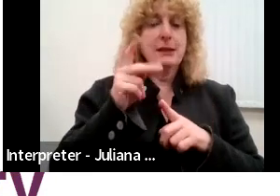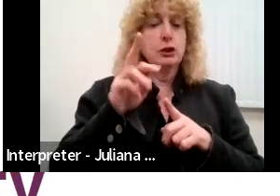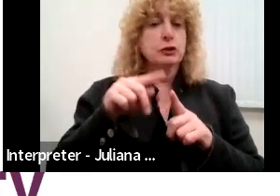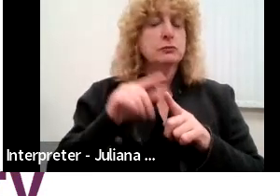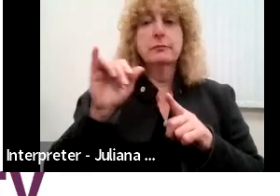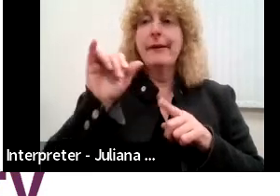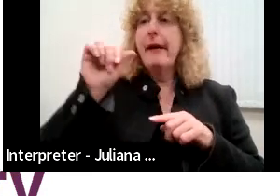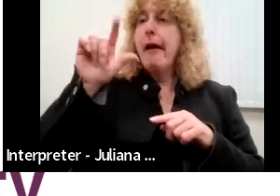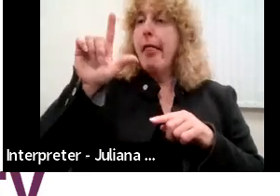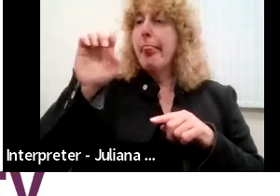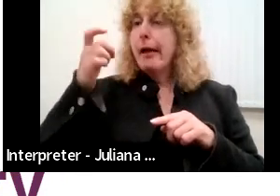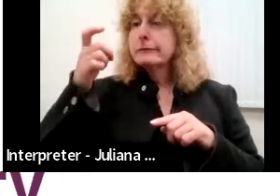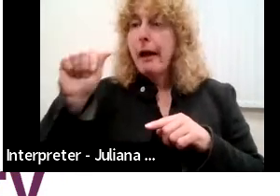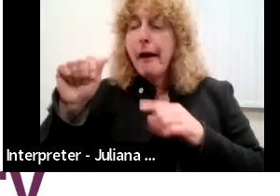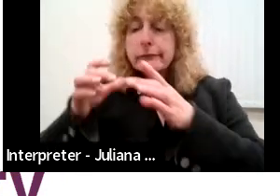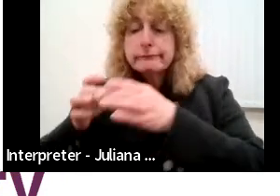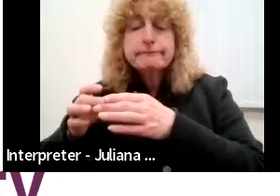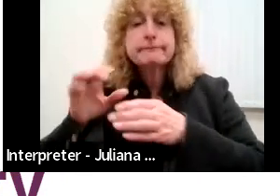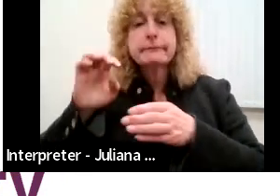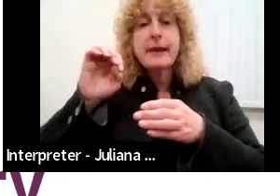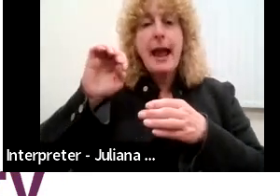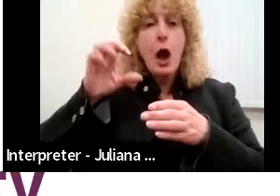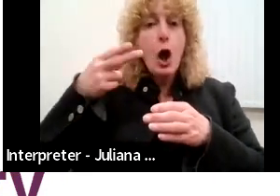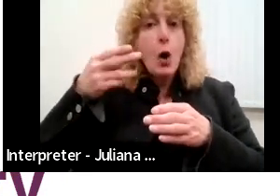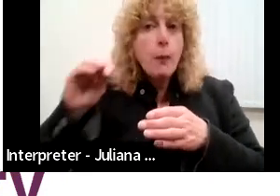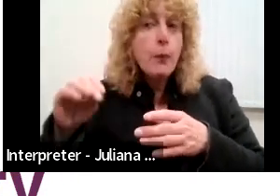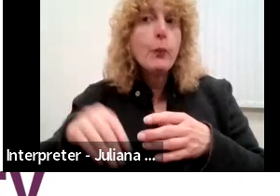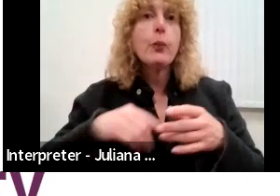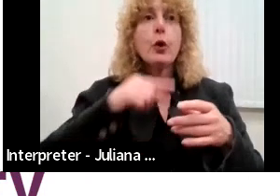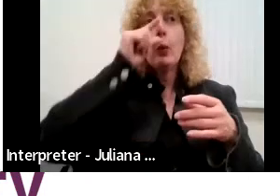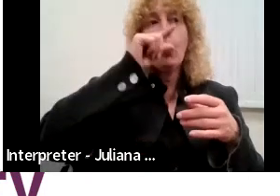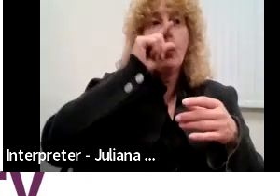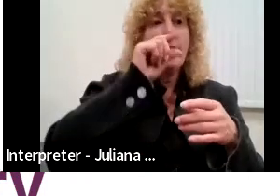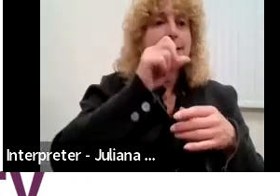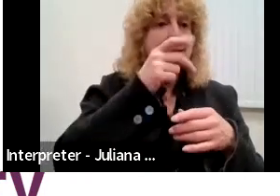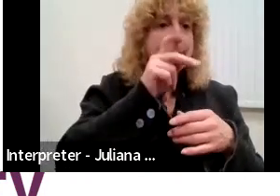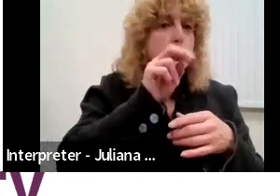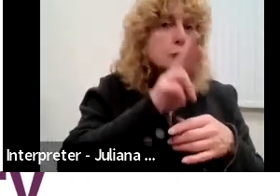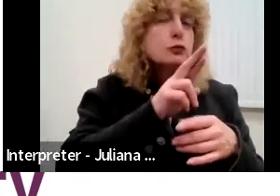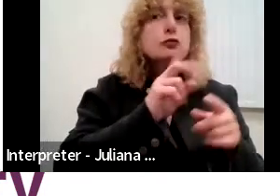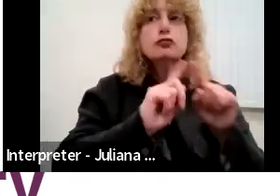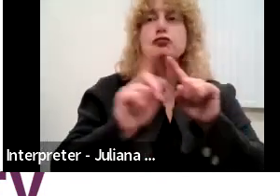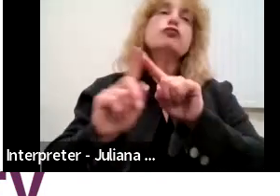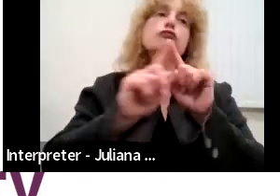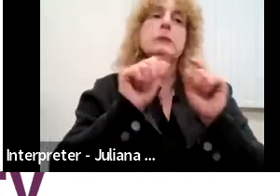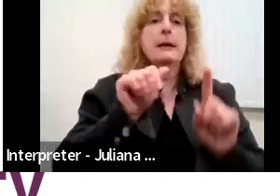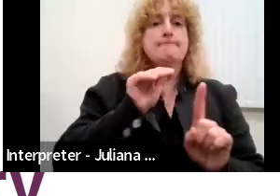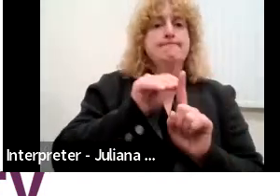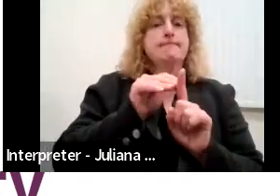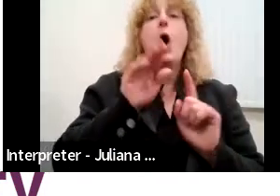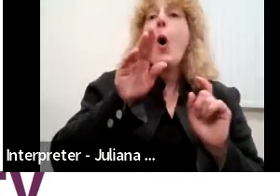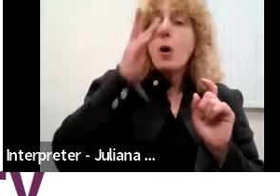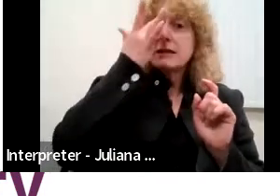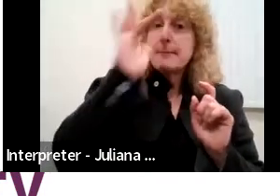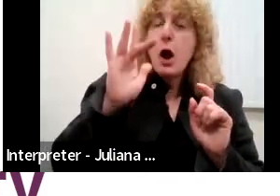Alexa devices, Echo devices, Google speakers, the smart speaker